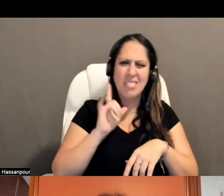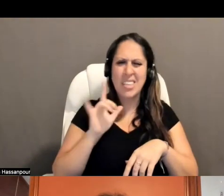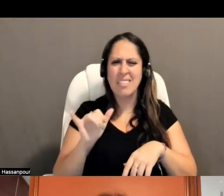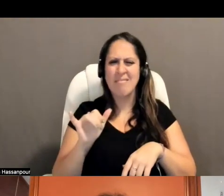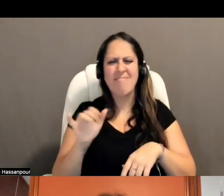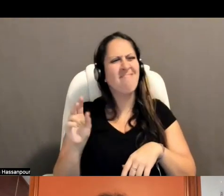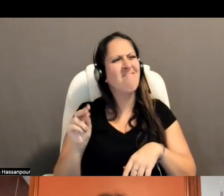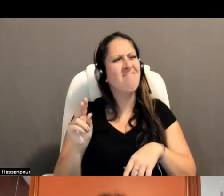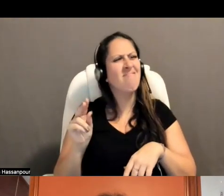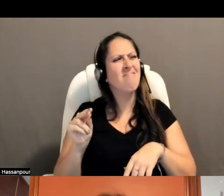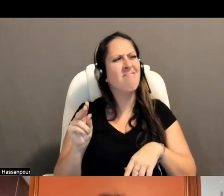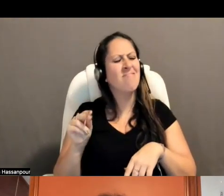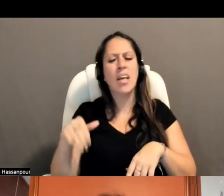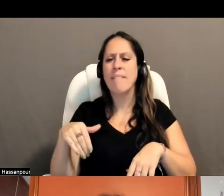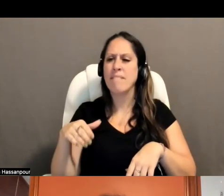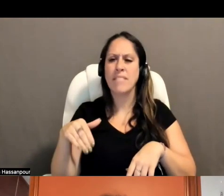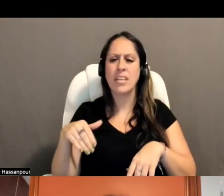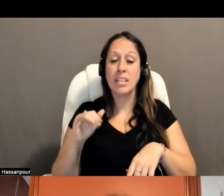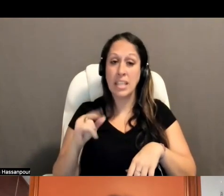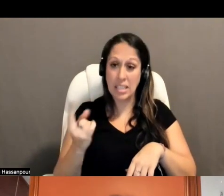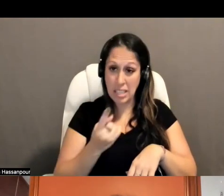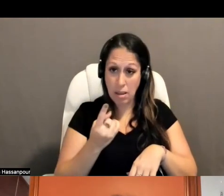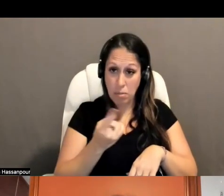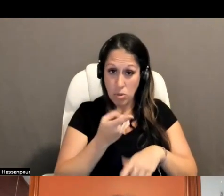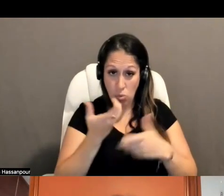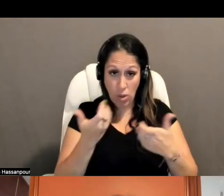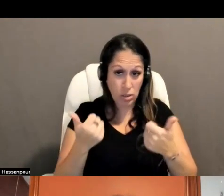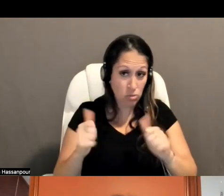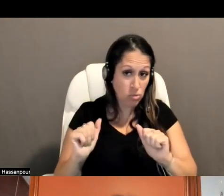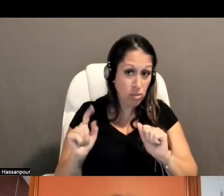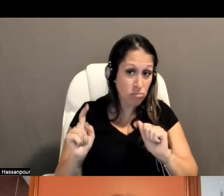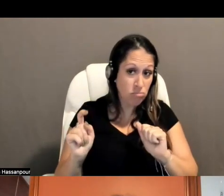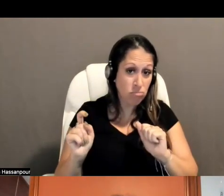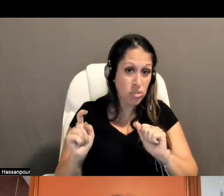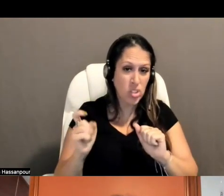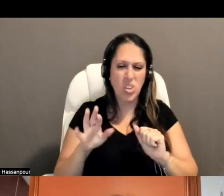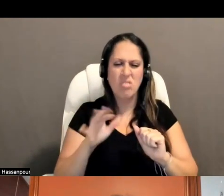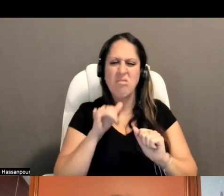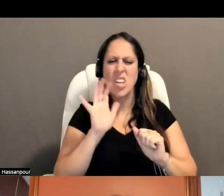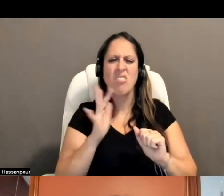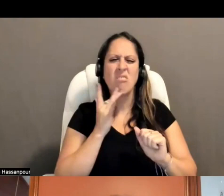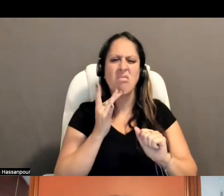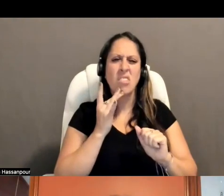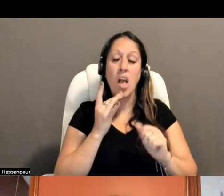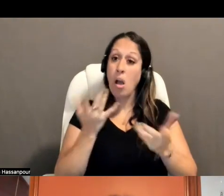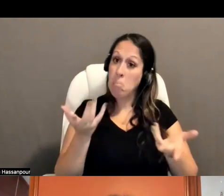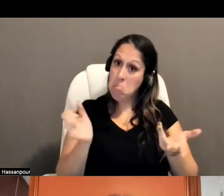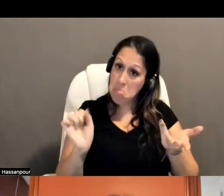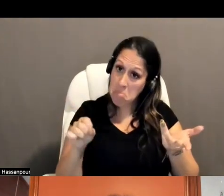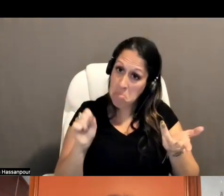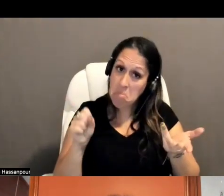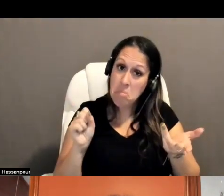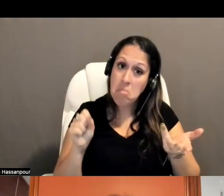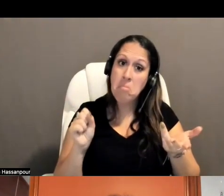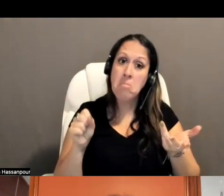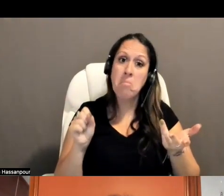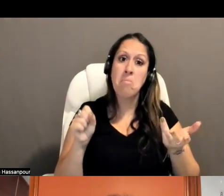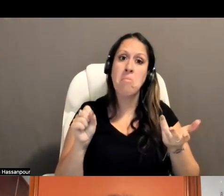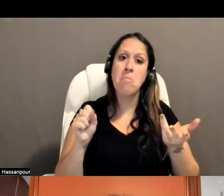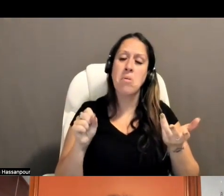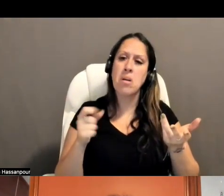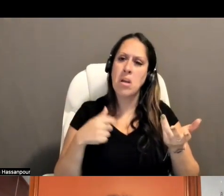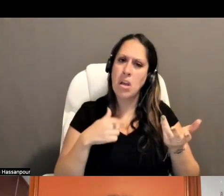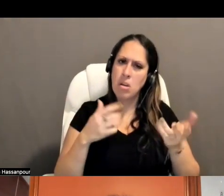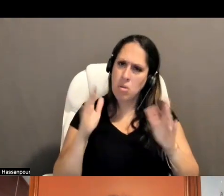No, I haven't. And is that something you would ever want to try, or just not your focus? Yes. Yes, it